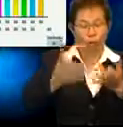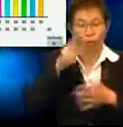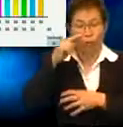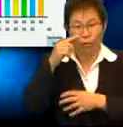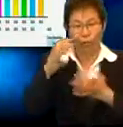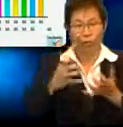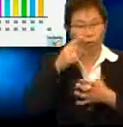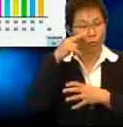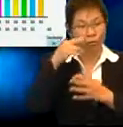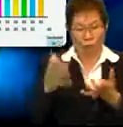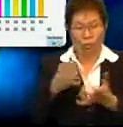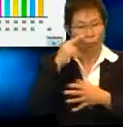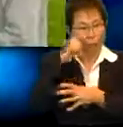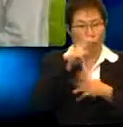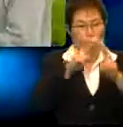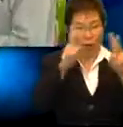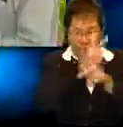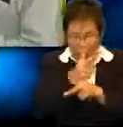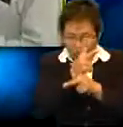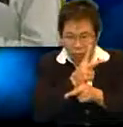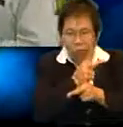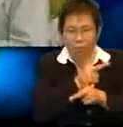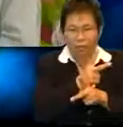I want you to look very carefully